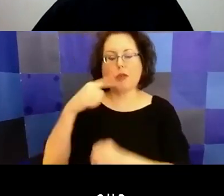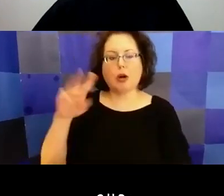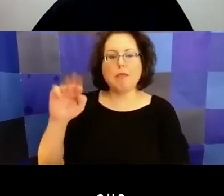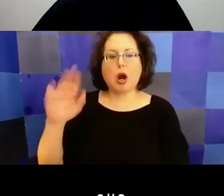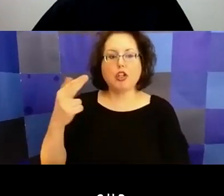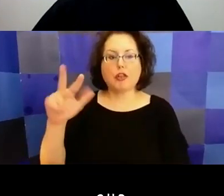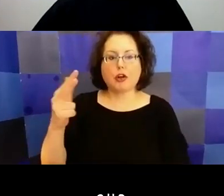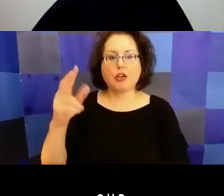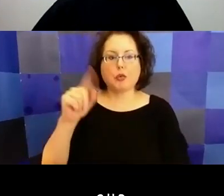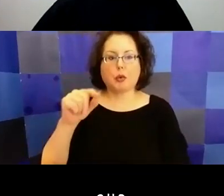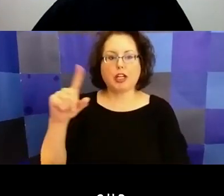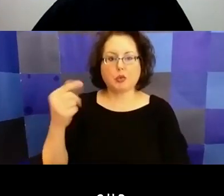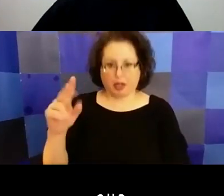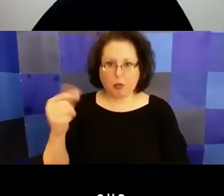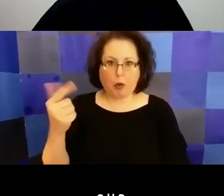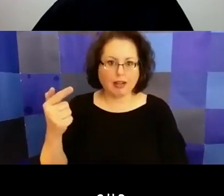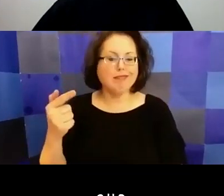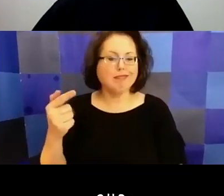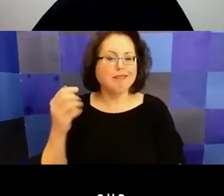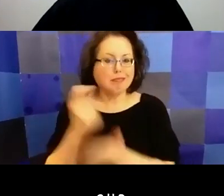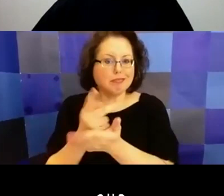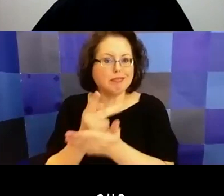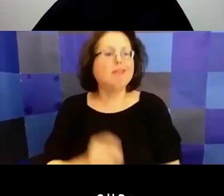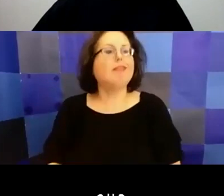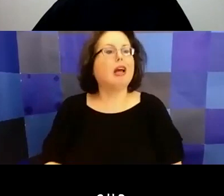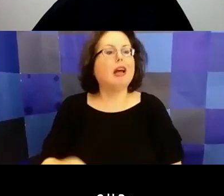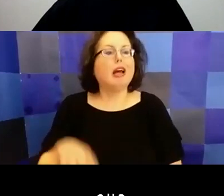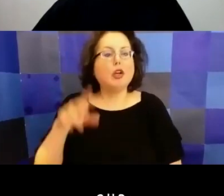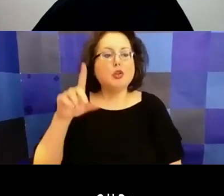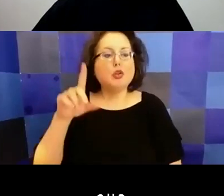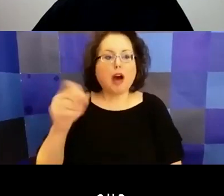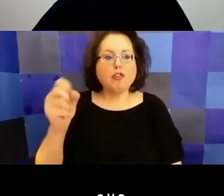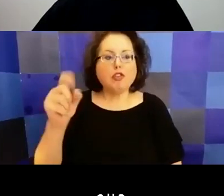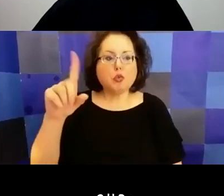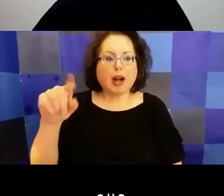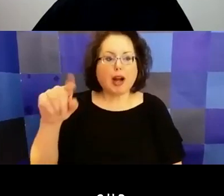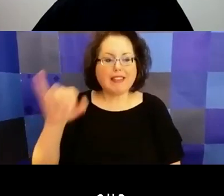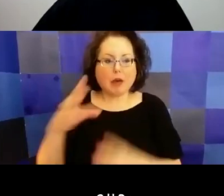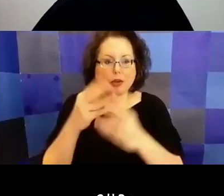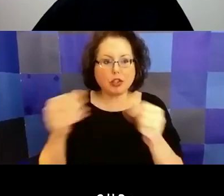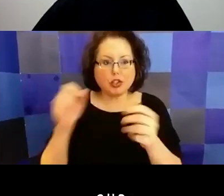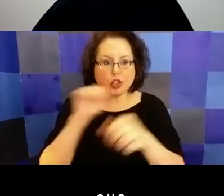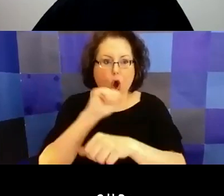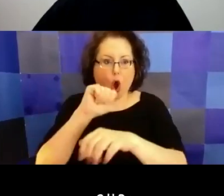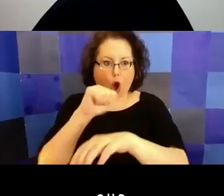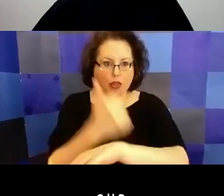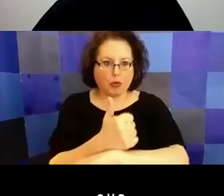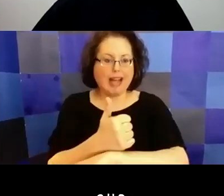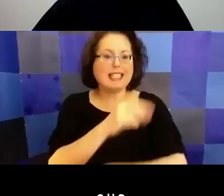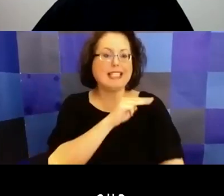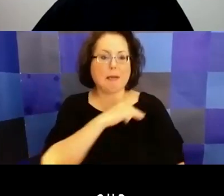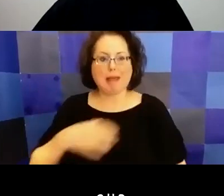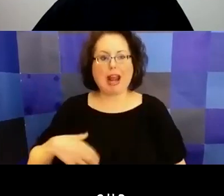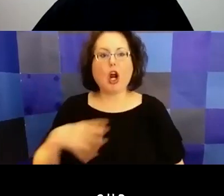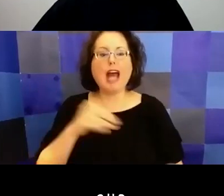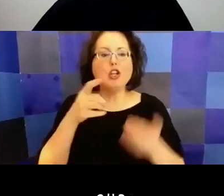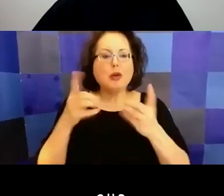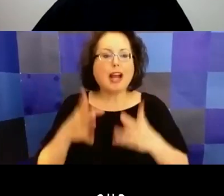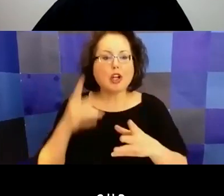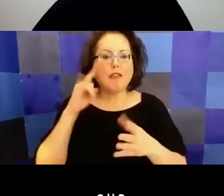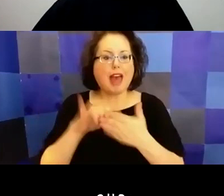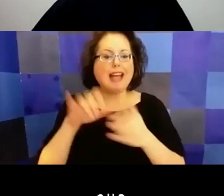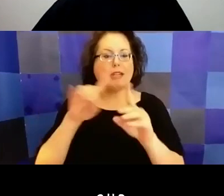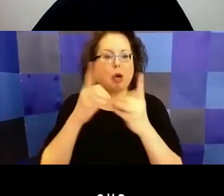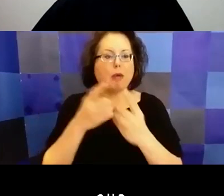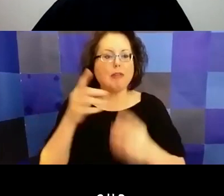an affirmative recommendation. Bill Number 1220, Resolution authorizing the Mayor and Director of the Department of Public Works